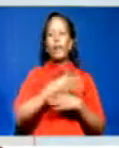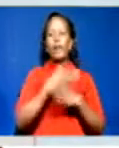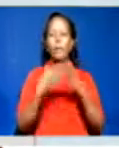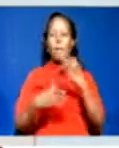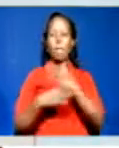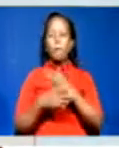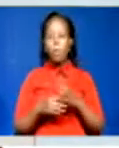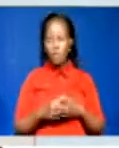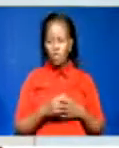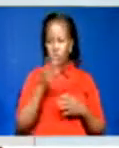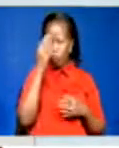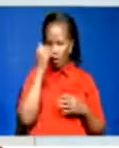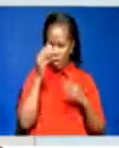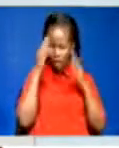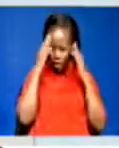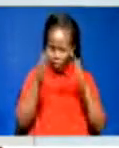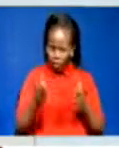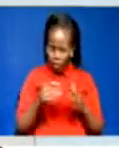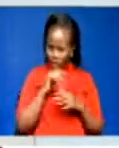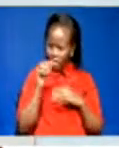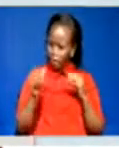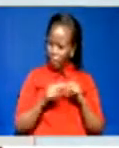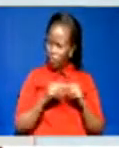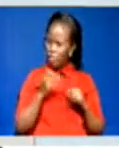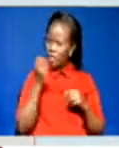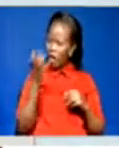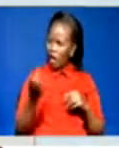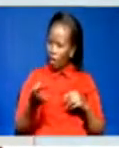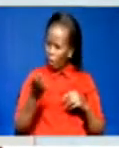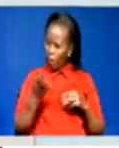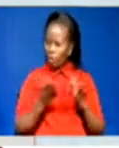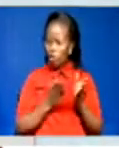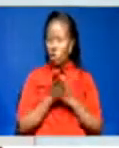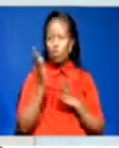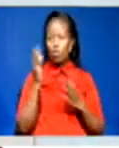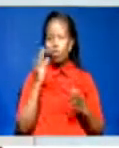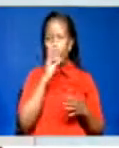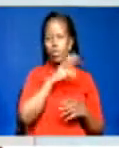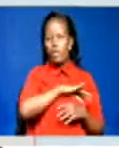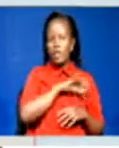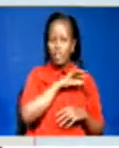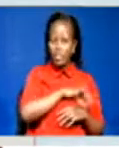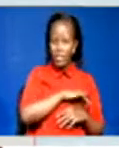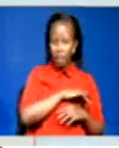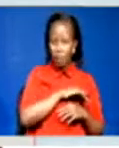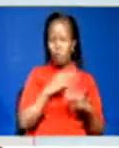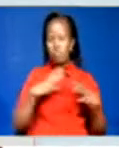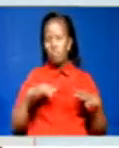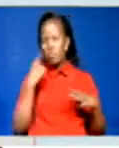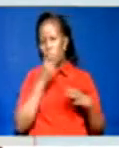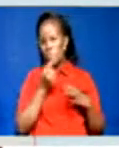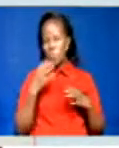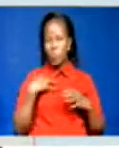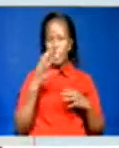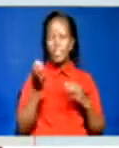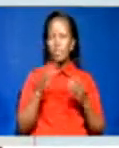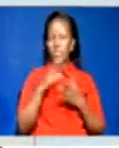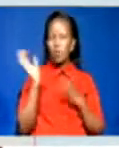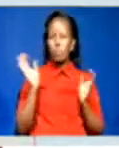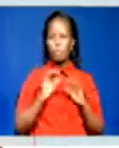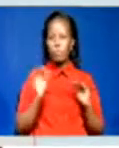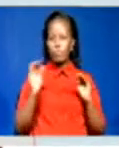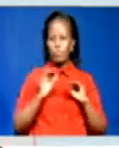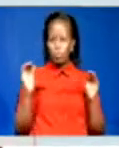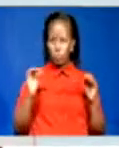how much they can be able to afford in terms of their income. Most people are middle income. Research was done, and I think we had